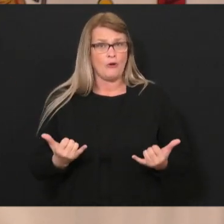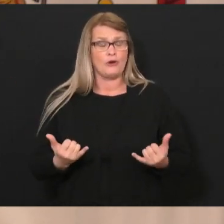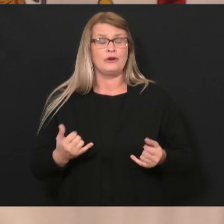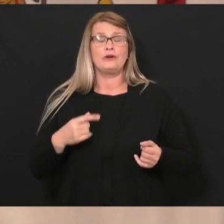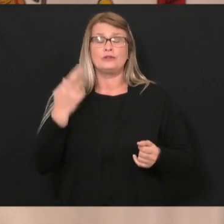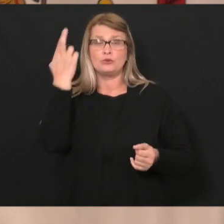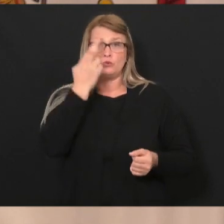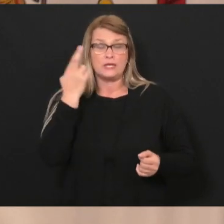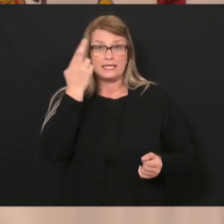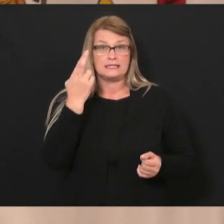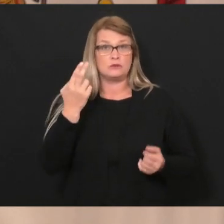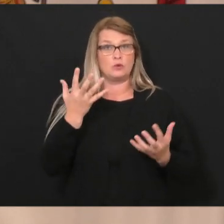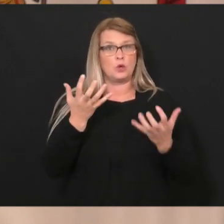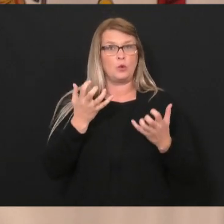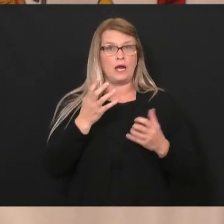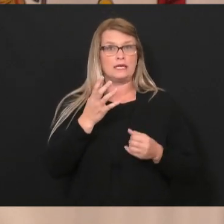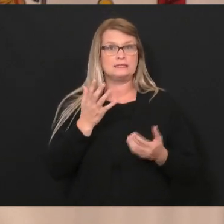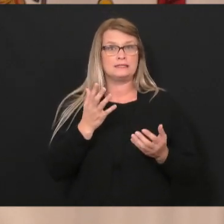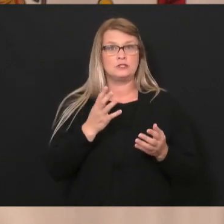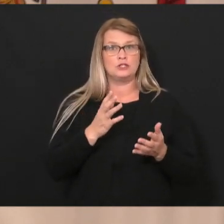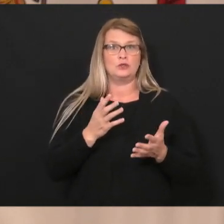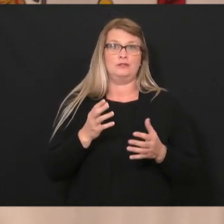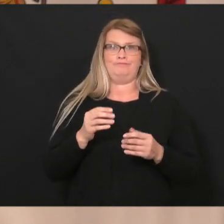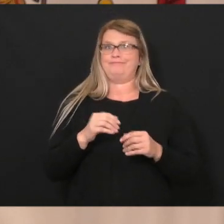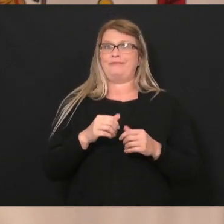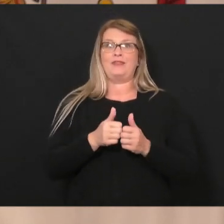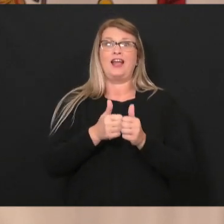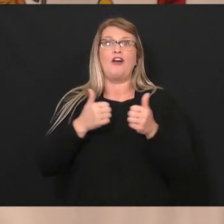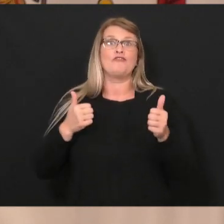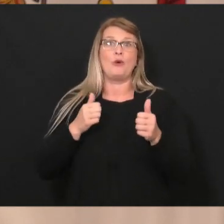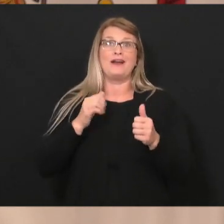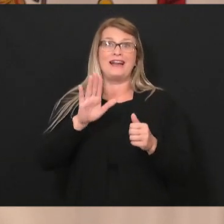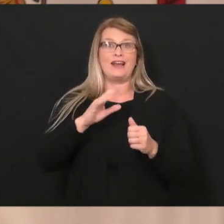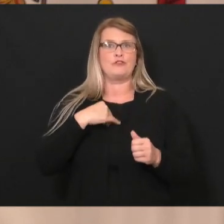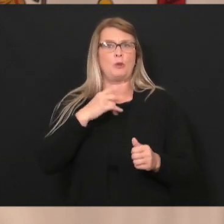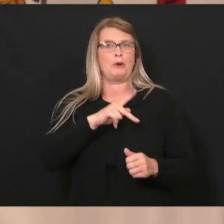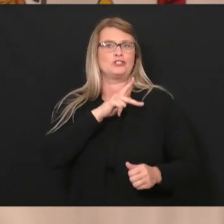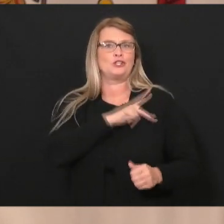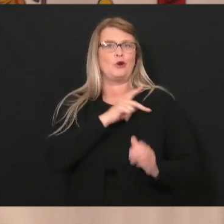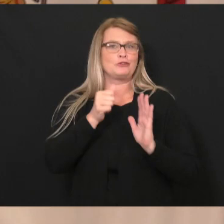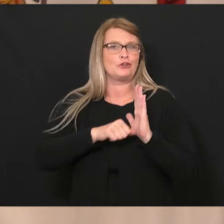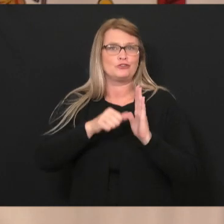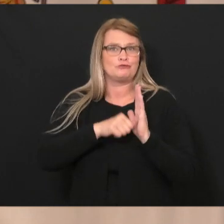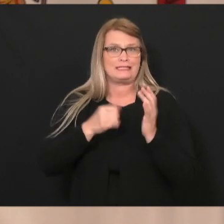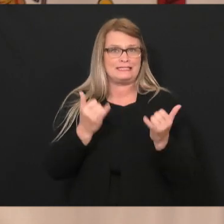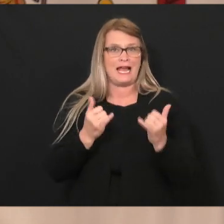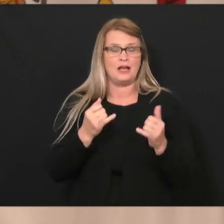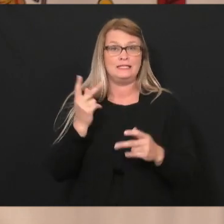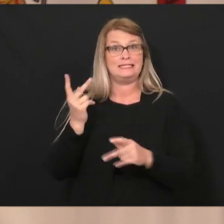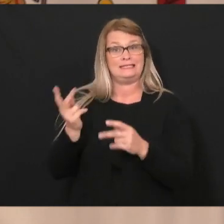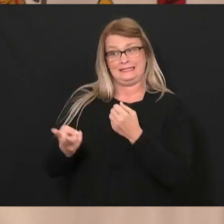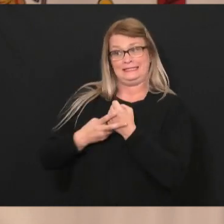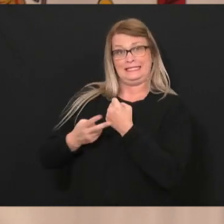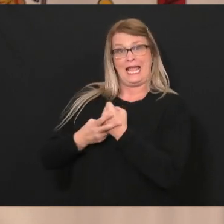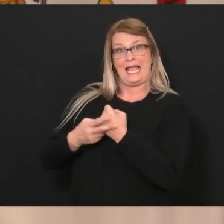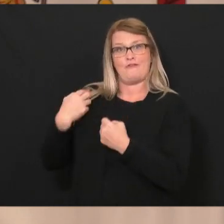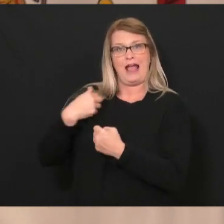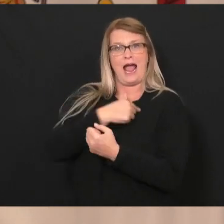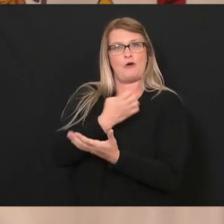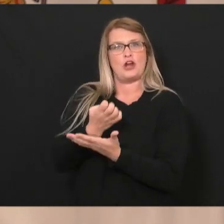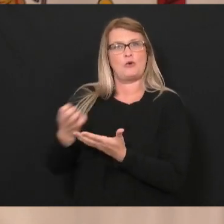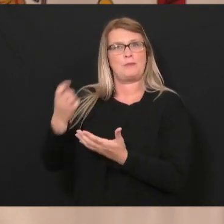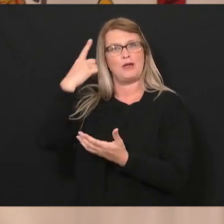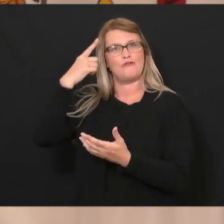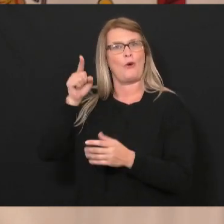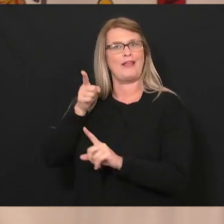to do away with the elective procedures right now is to be able to preserve the equipment to keep our healthcare workers safe. You know,